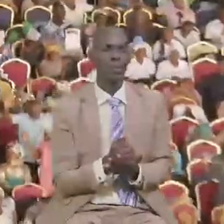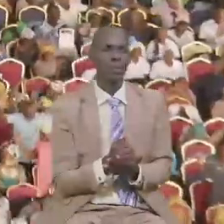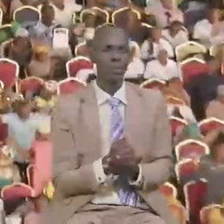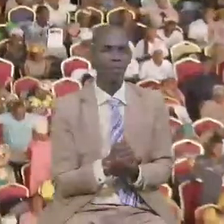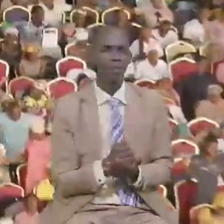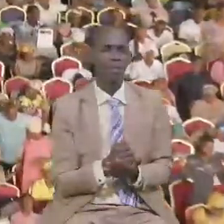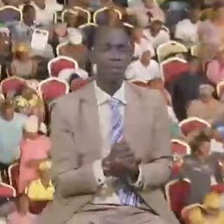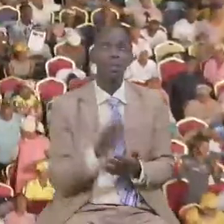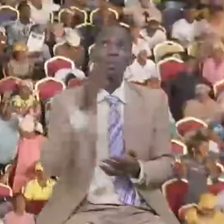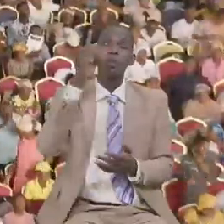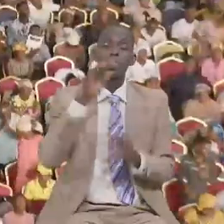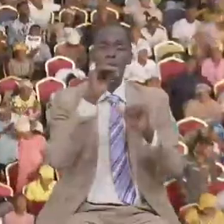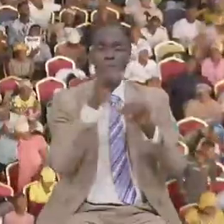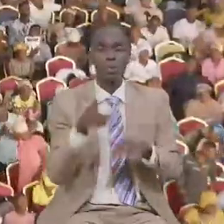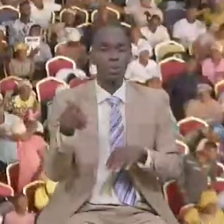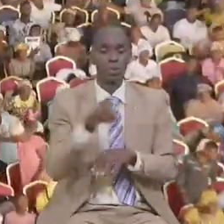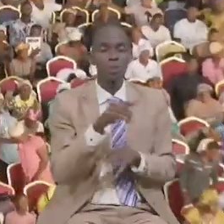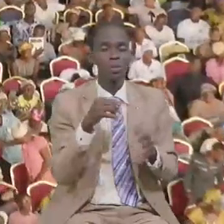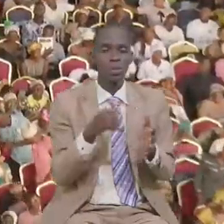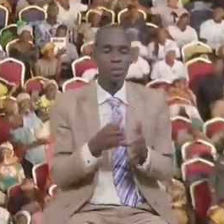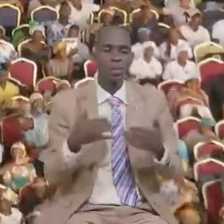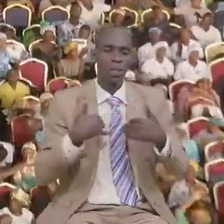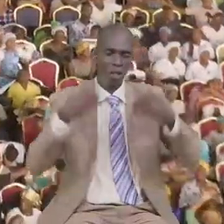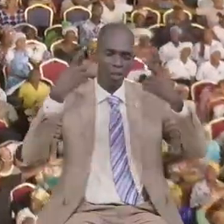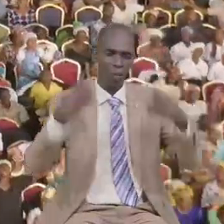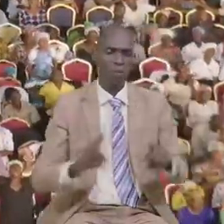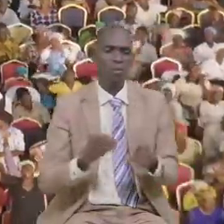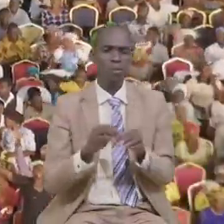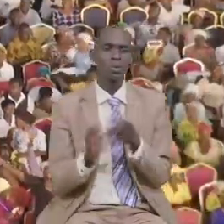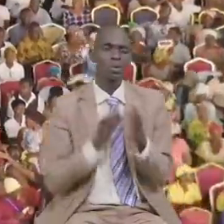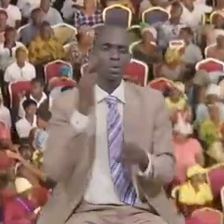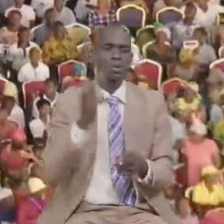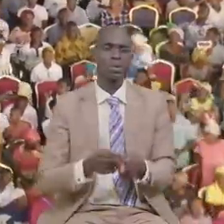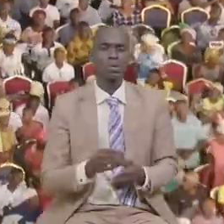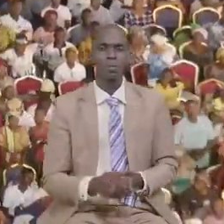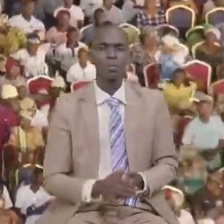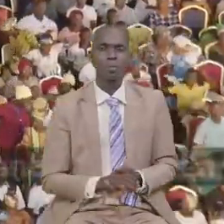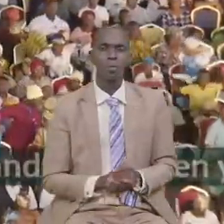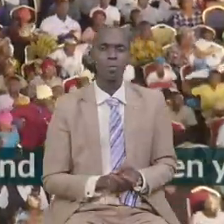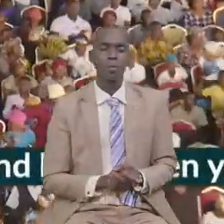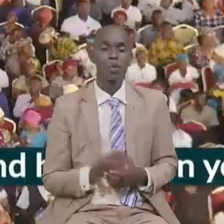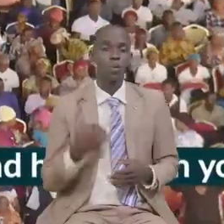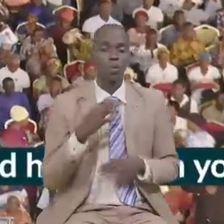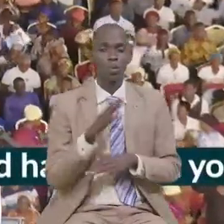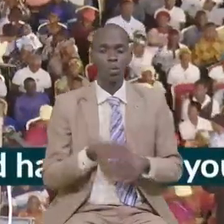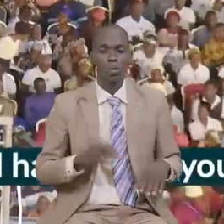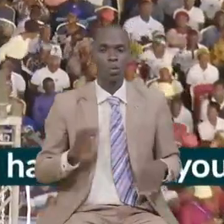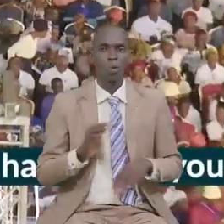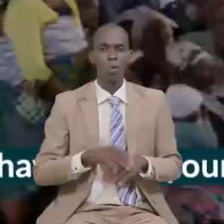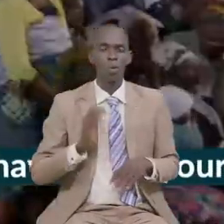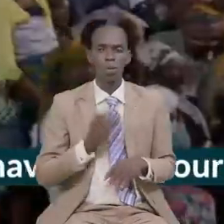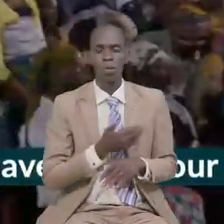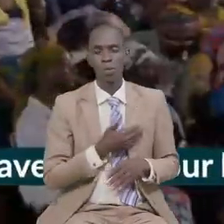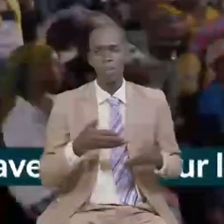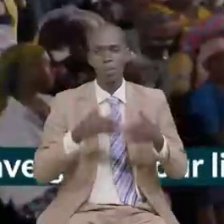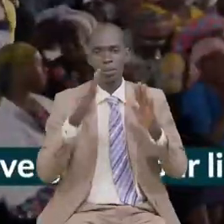God bless you. It is done. We call on our officiating minister tonight to help